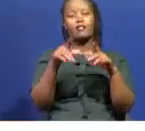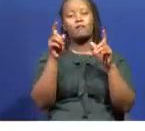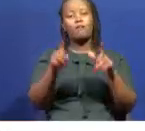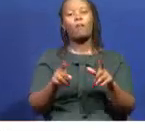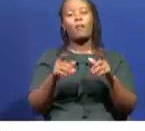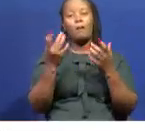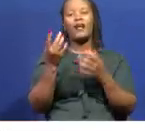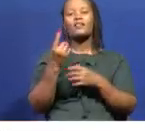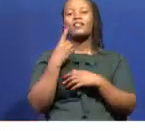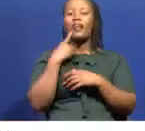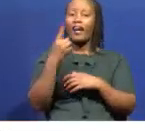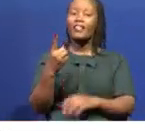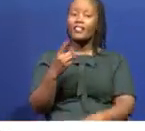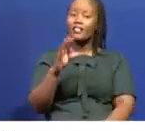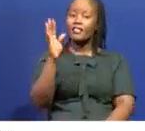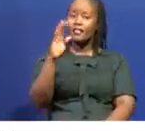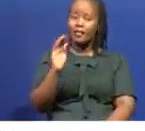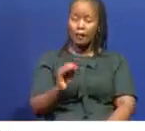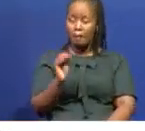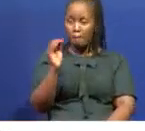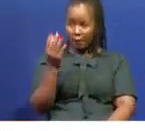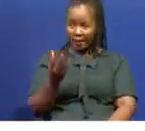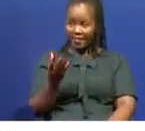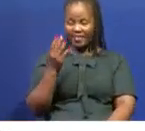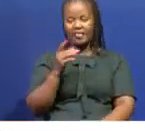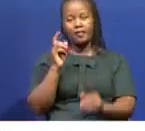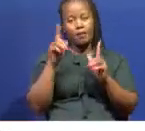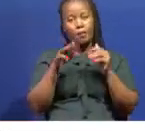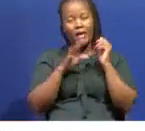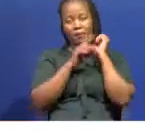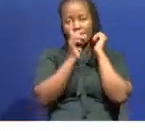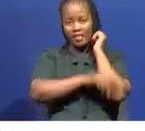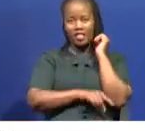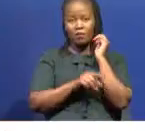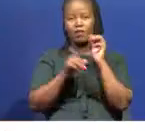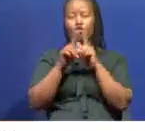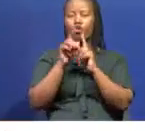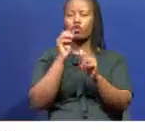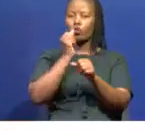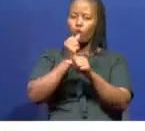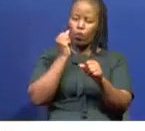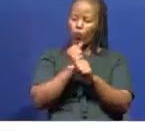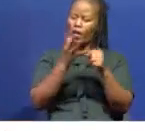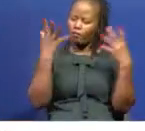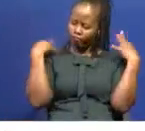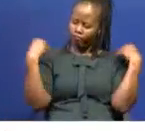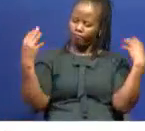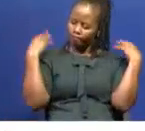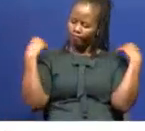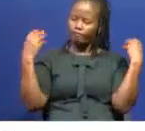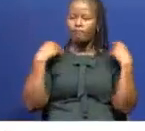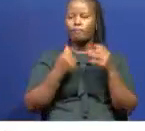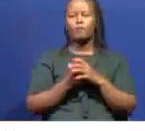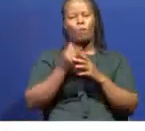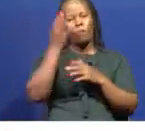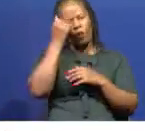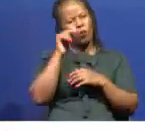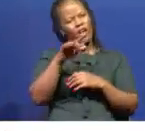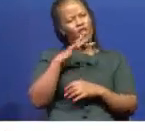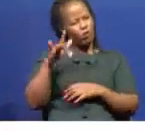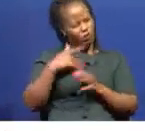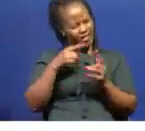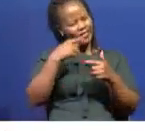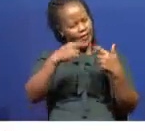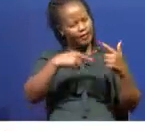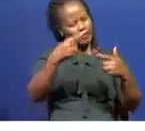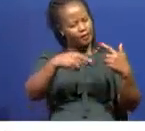100% really focus, be disciplined, and work for it. Yes. Sure. Yeah. And what has kept you consistent all this time, you